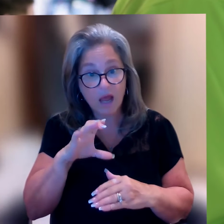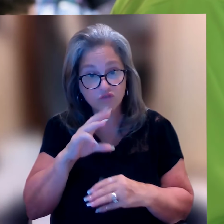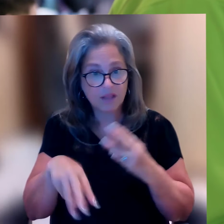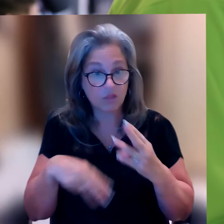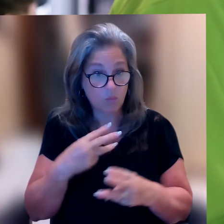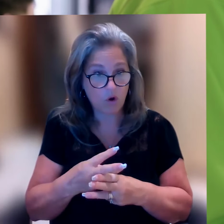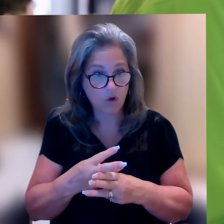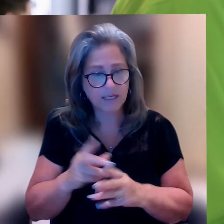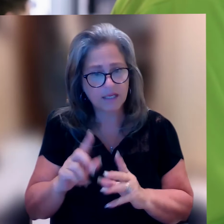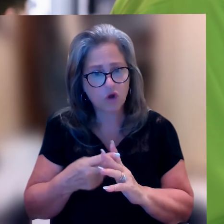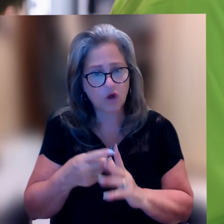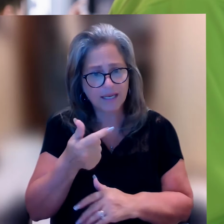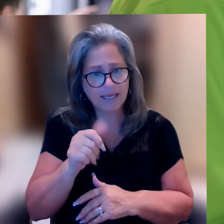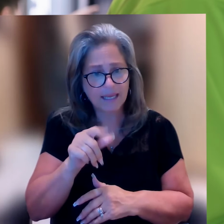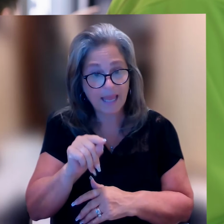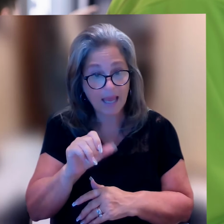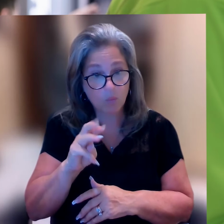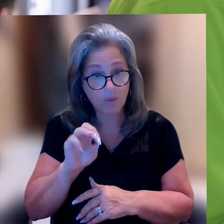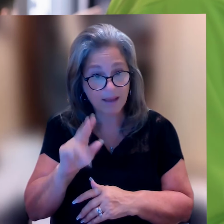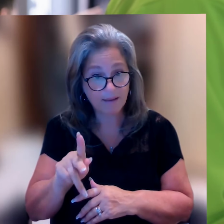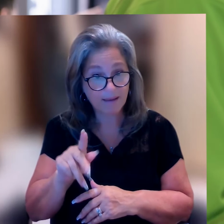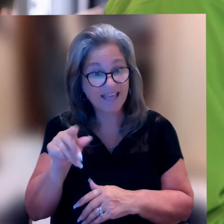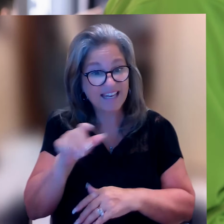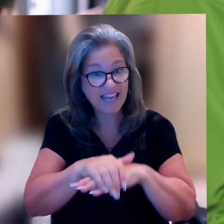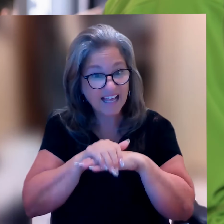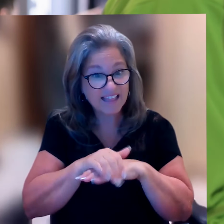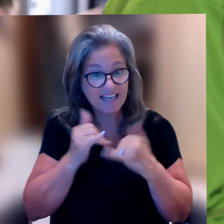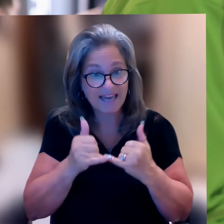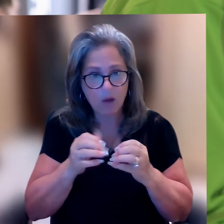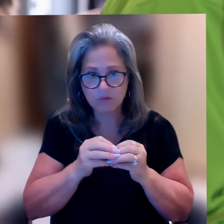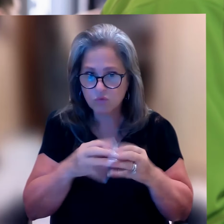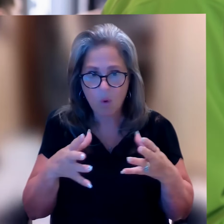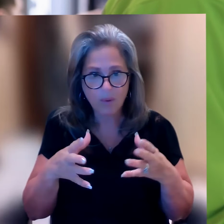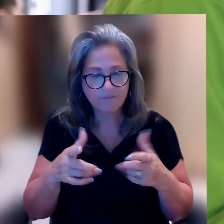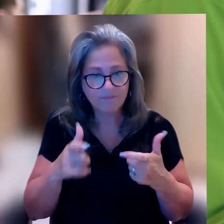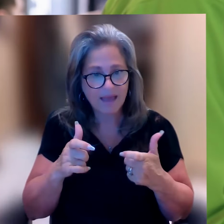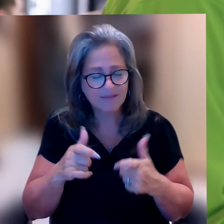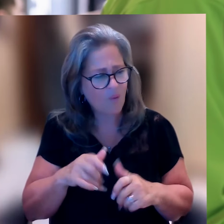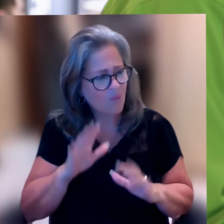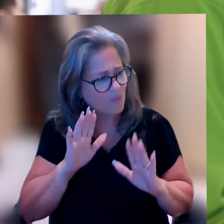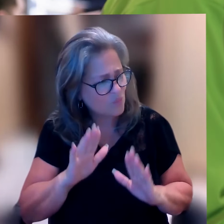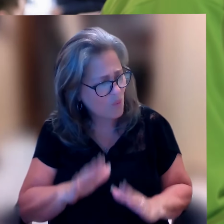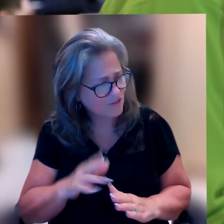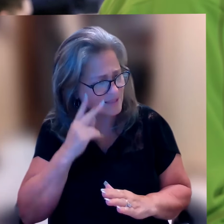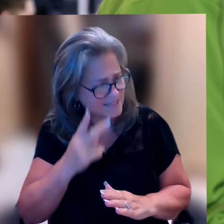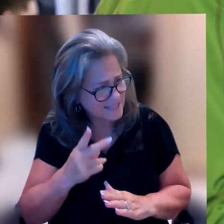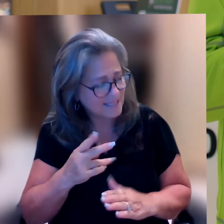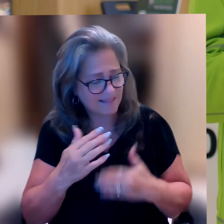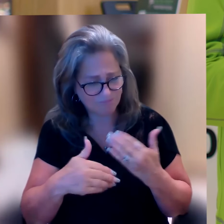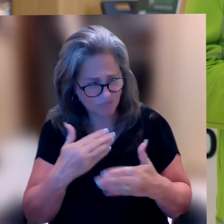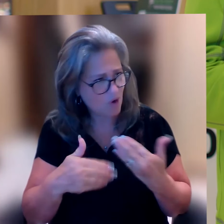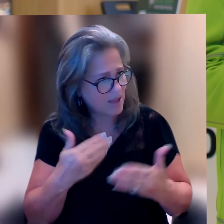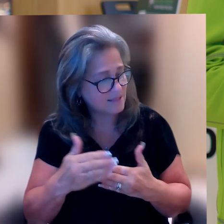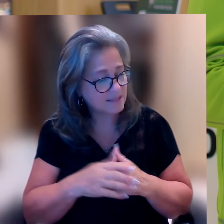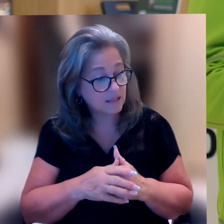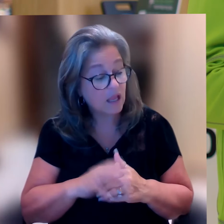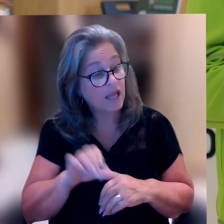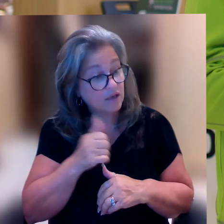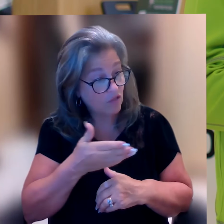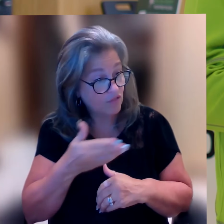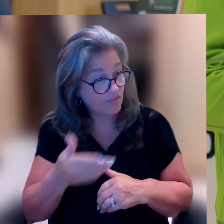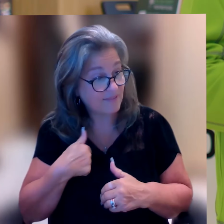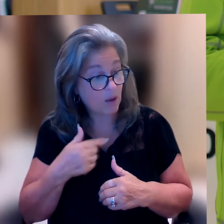in England, and it's absolutely flourishing. Great to see SEA continuing to lead the way in places as well too. Another thing that we've done